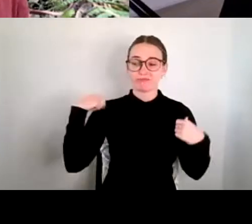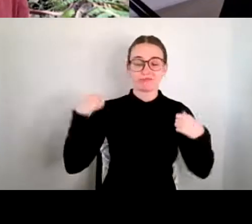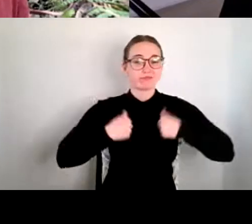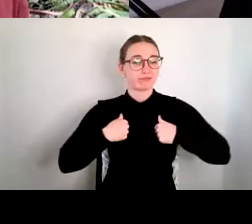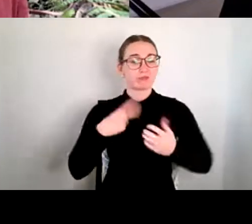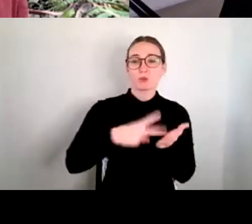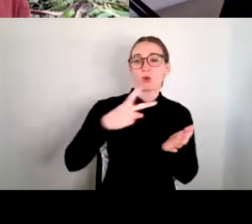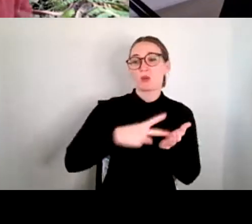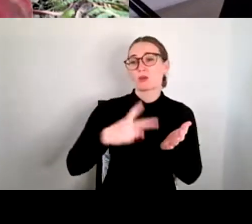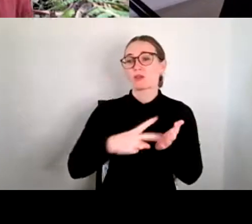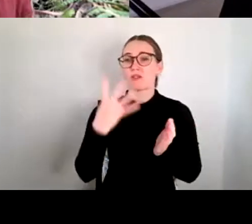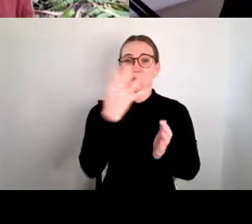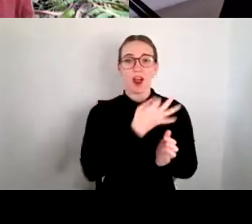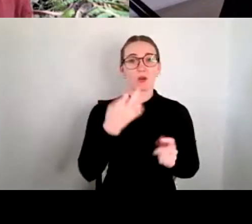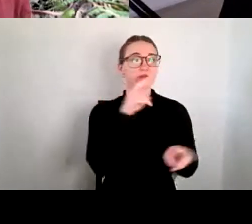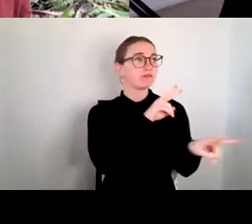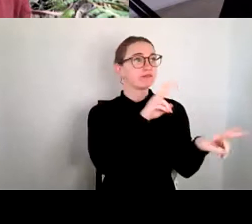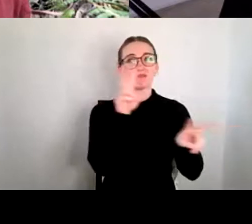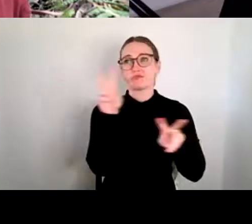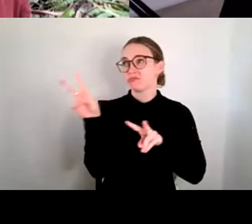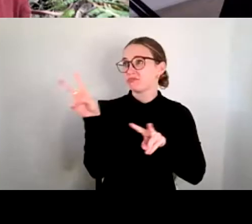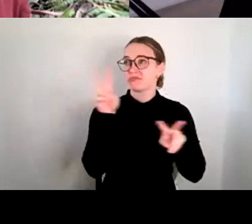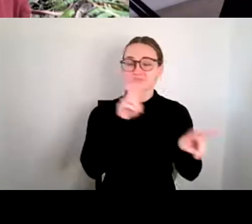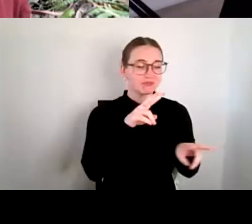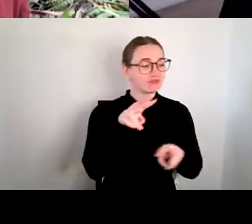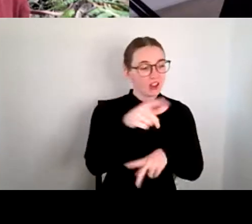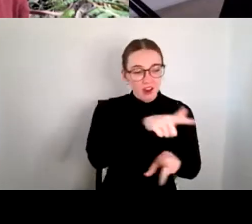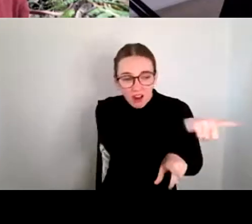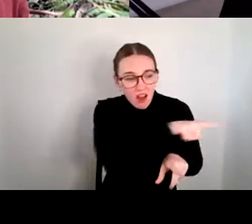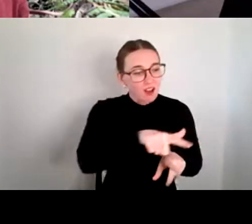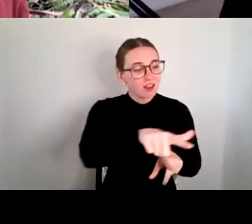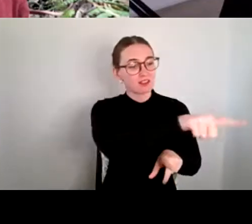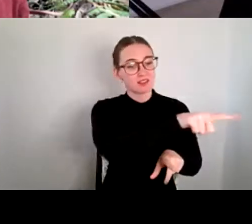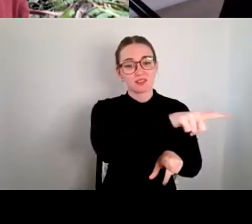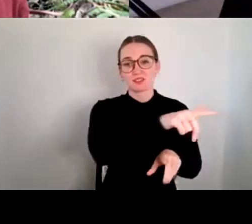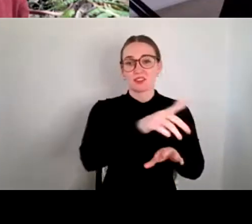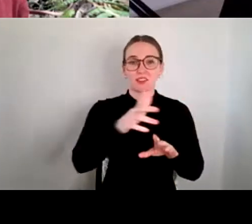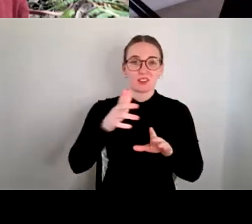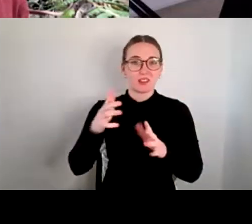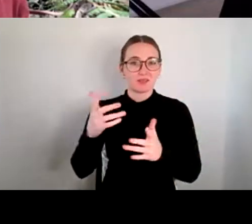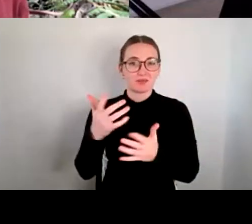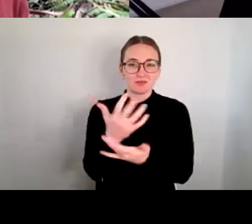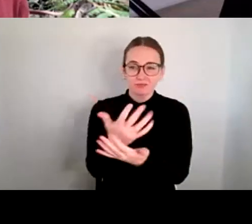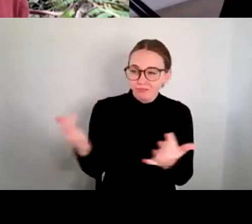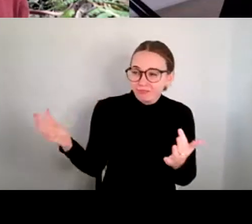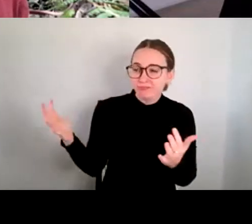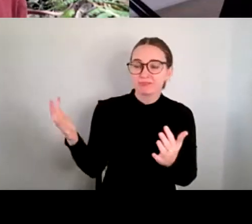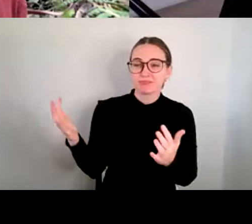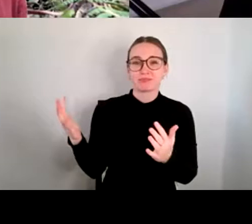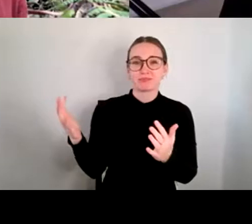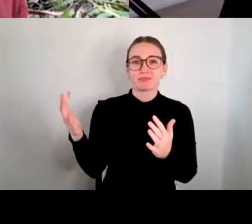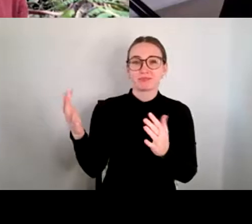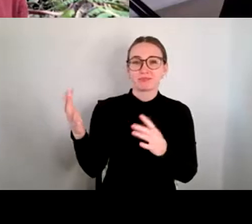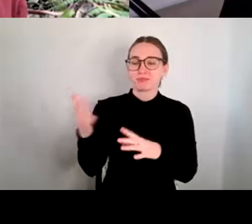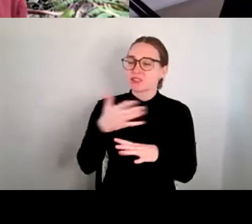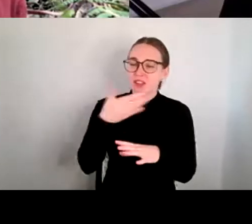couple of really stunning kind of inland lakes and some salt flats up there and lots of sort of really arid, dry country up